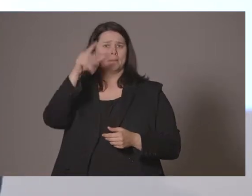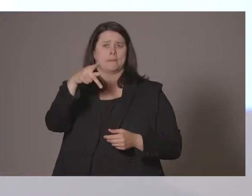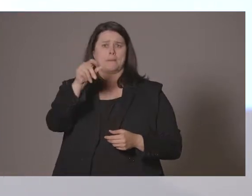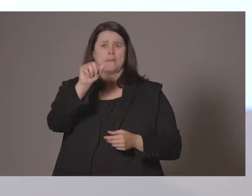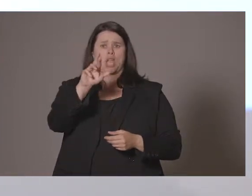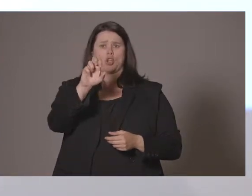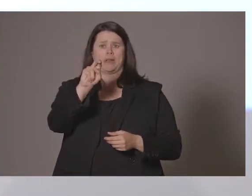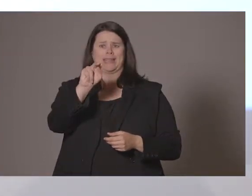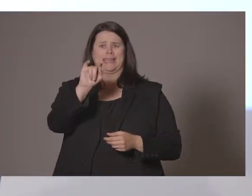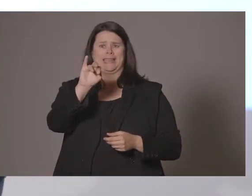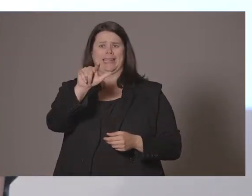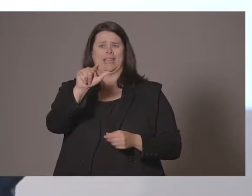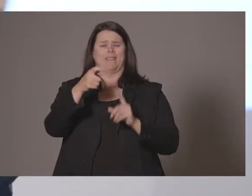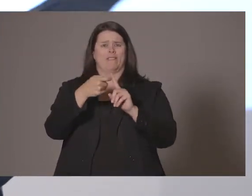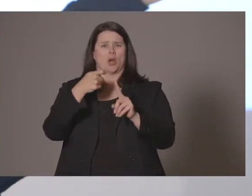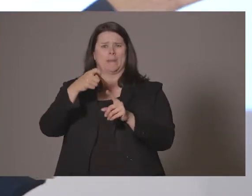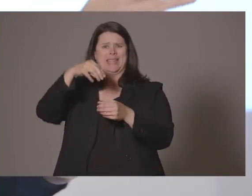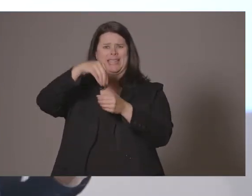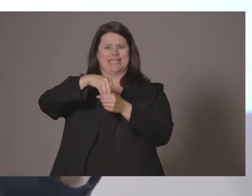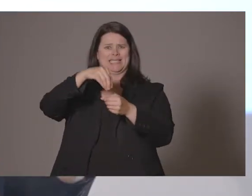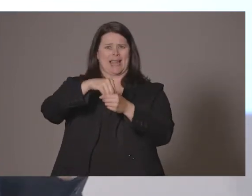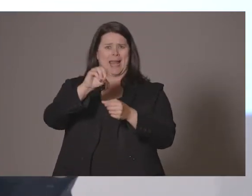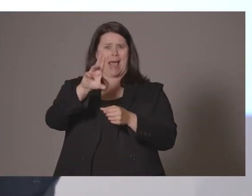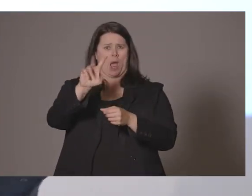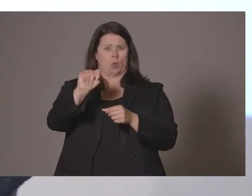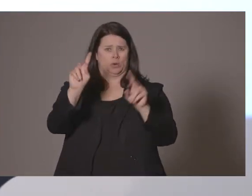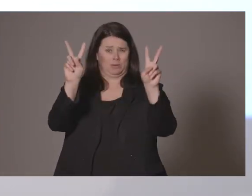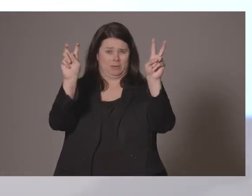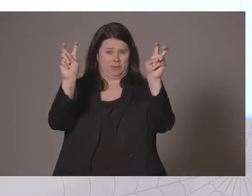I'm forgetting the co-author's name, but the book is back there.